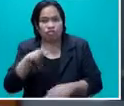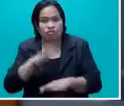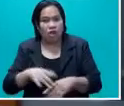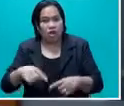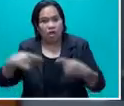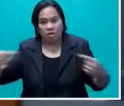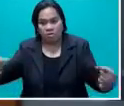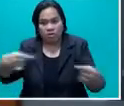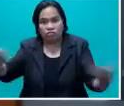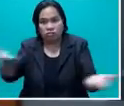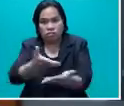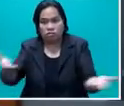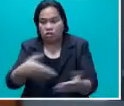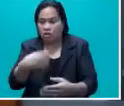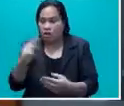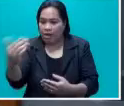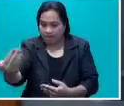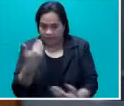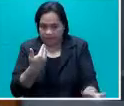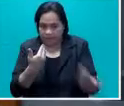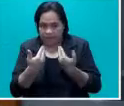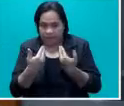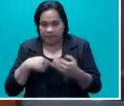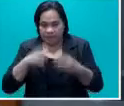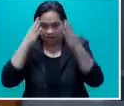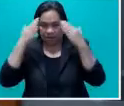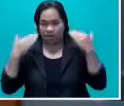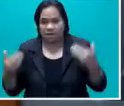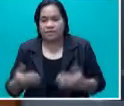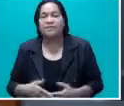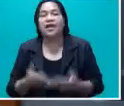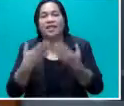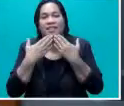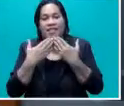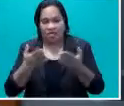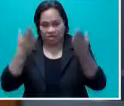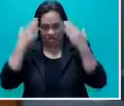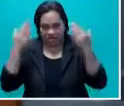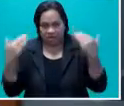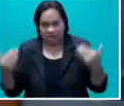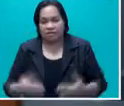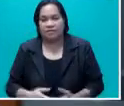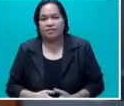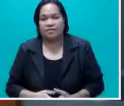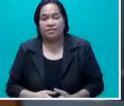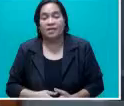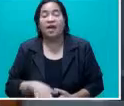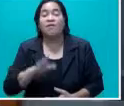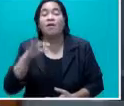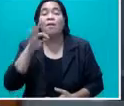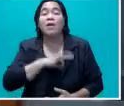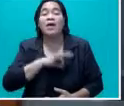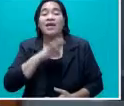other. Through the speaker. You have the floor. Thank you, Honorable Speaker. And still for the benefit